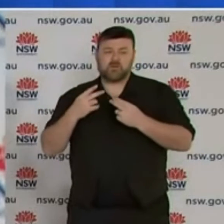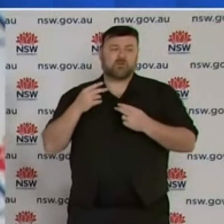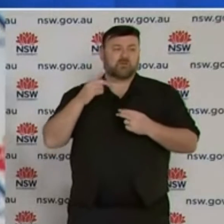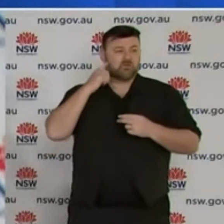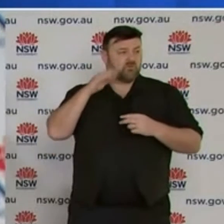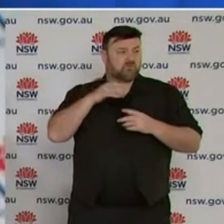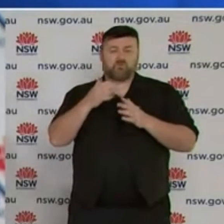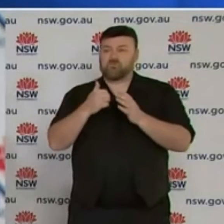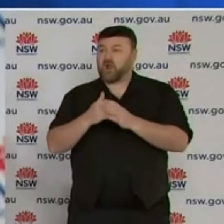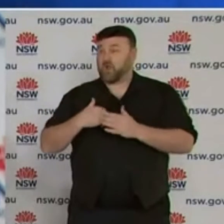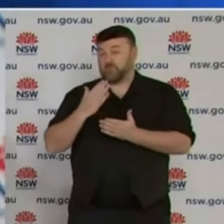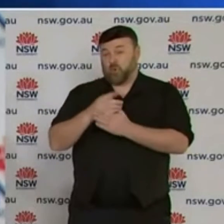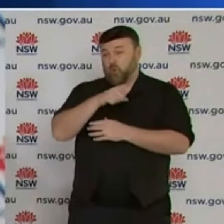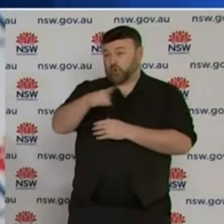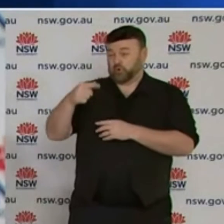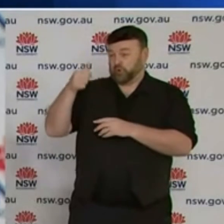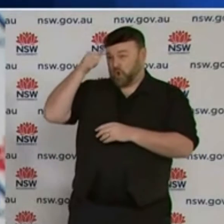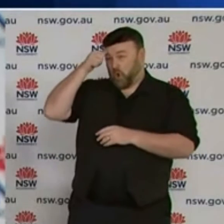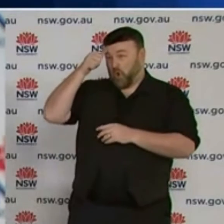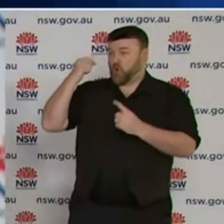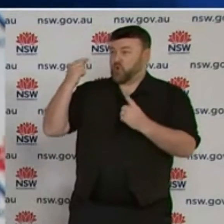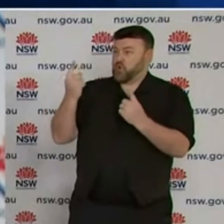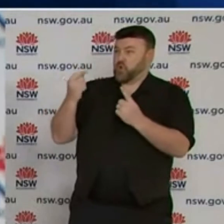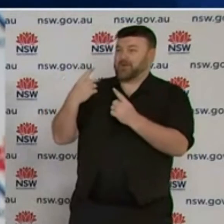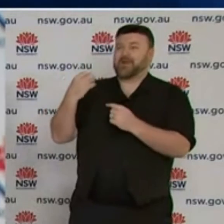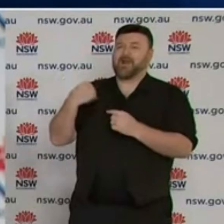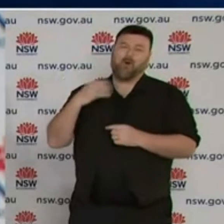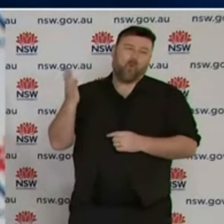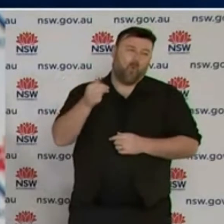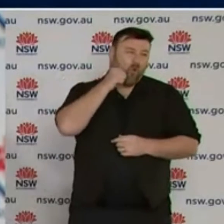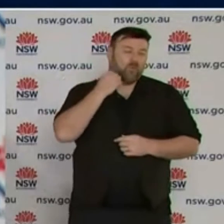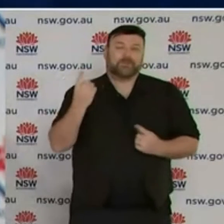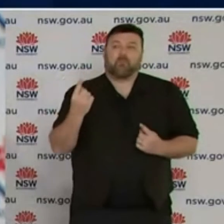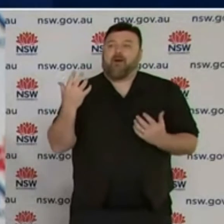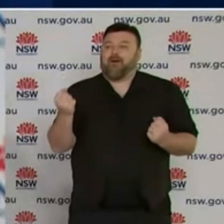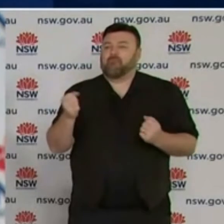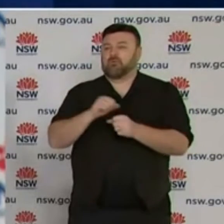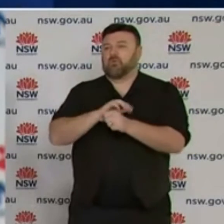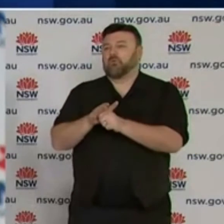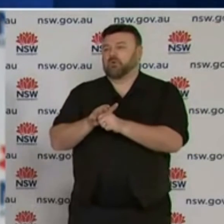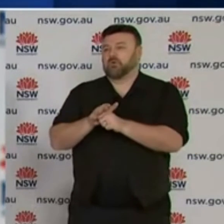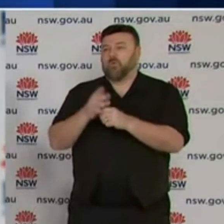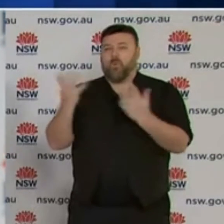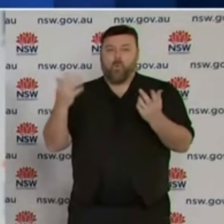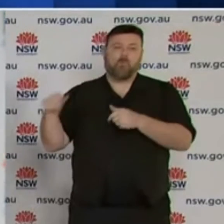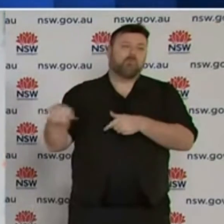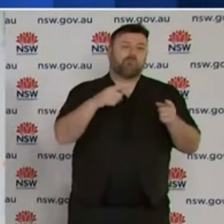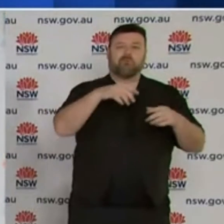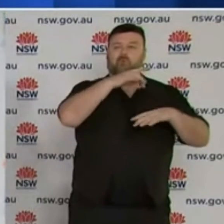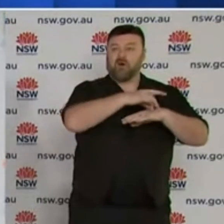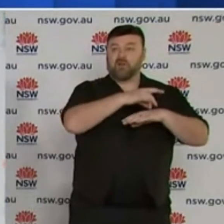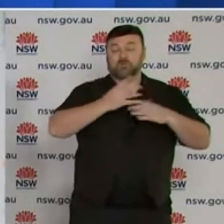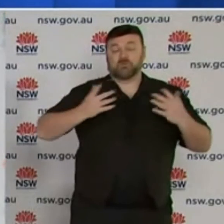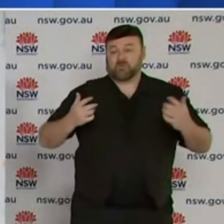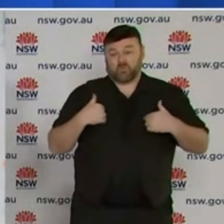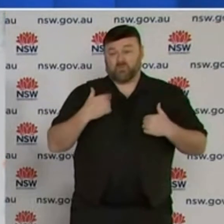COVID or don't know somebody who's been very sick from COVID, either in hospital or worse. And that's why the greatest protection we can provide